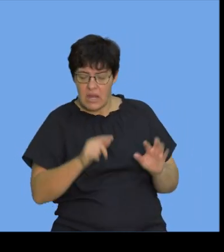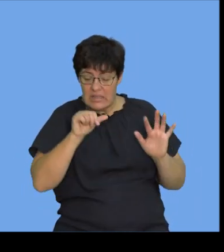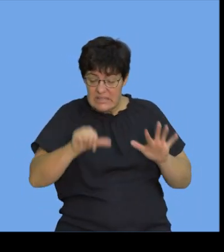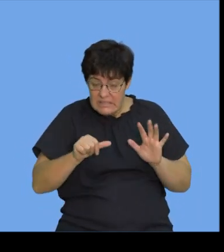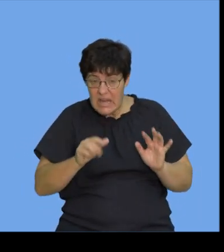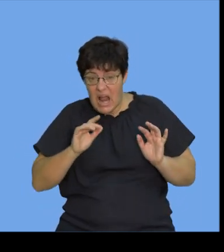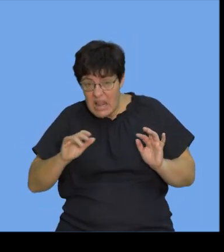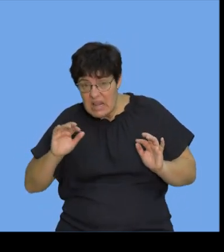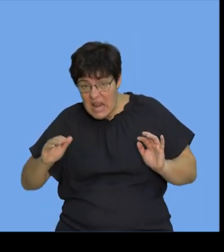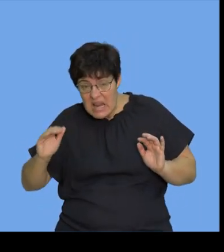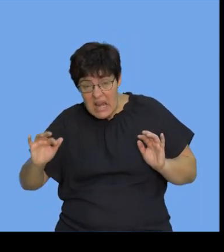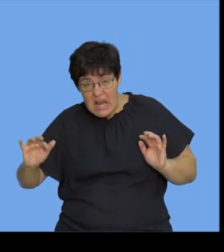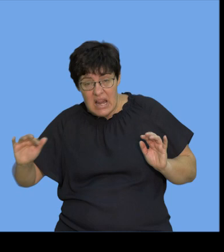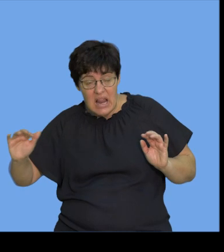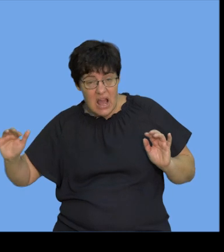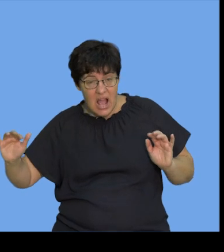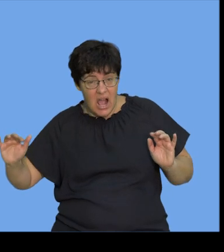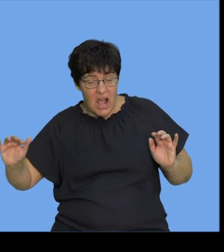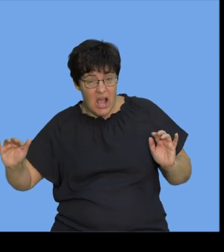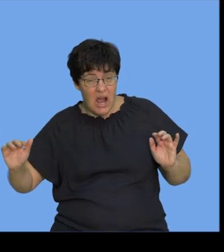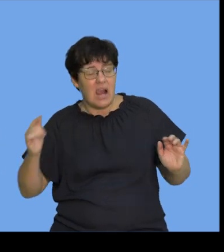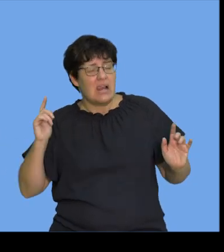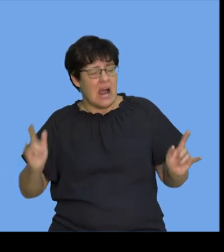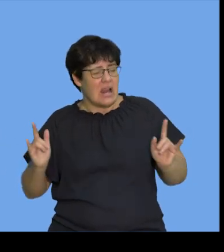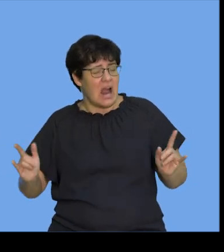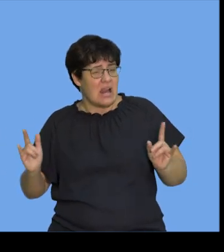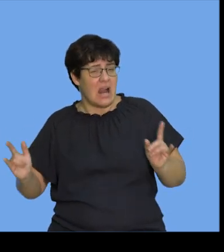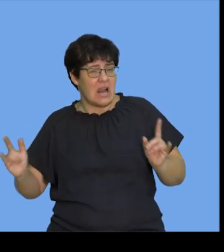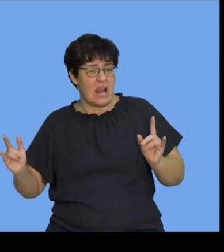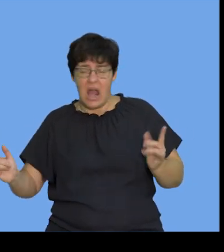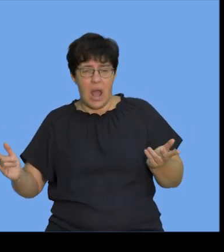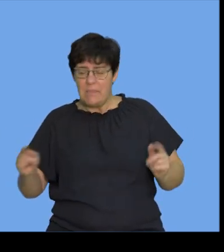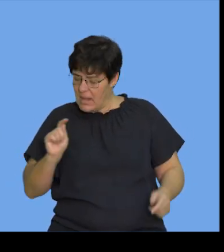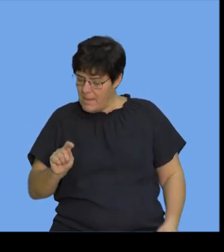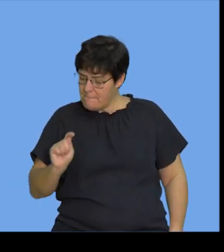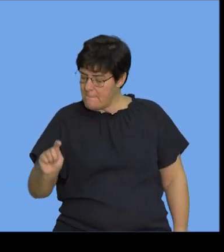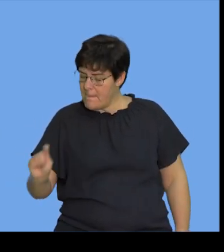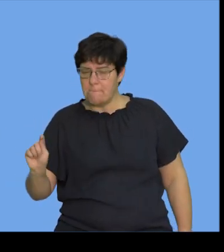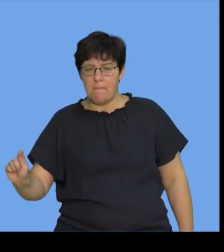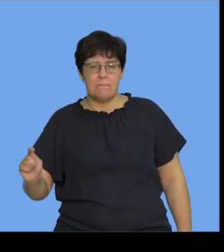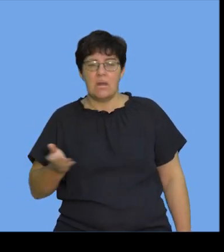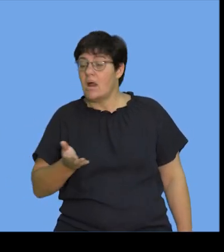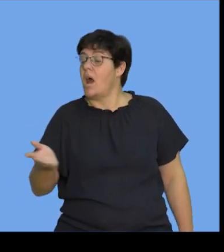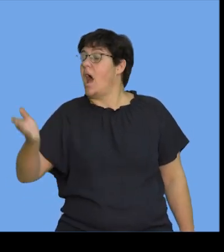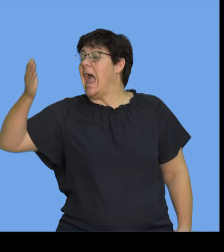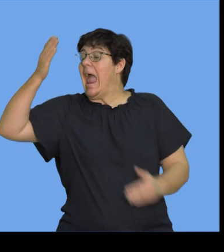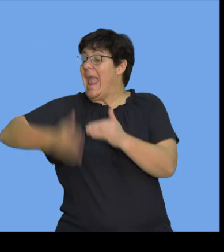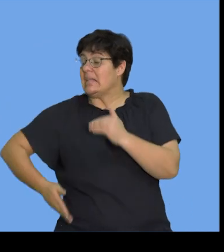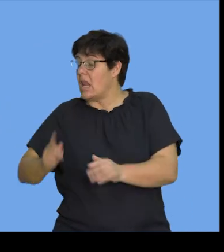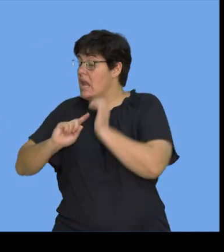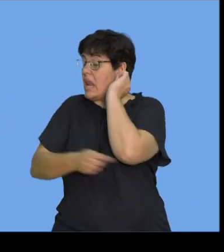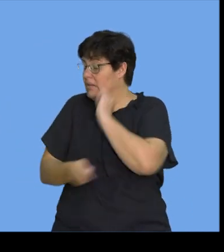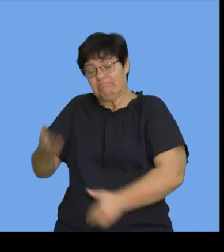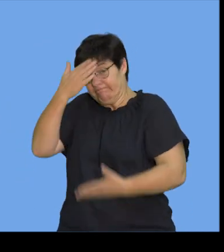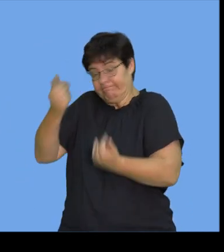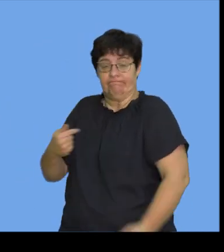16, 32, with an ellipsis at the end, meaning that it is continuing indefinitely. I don't know what is the last term